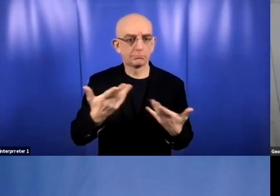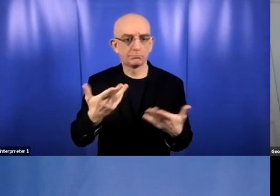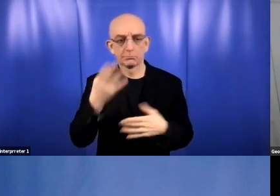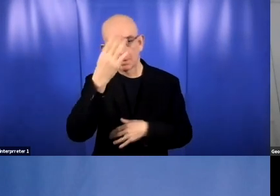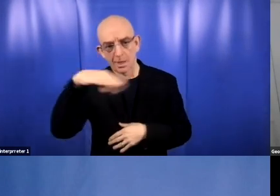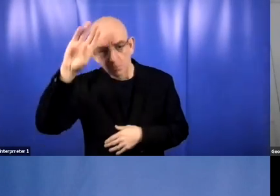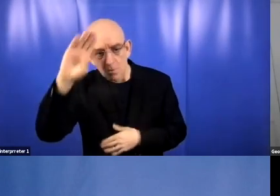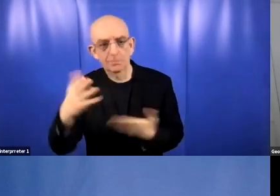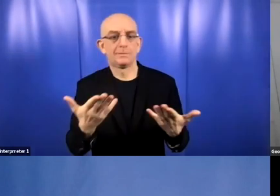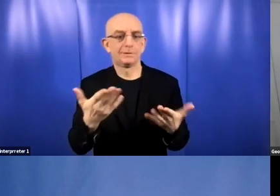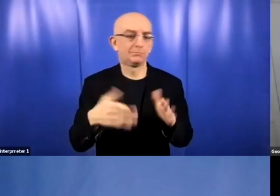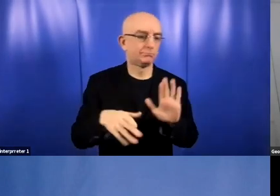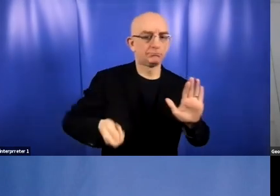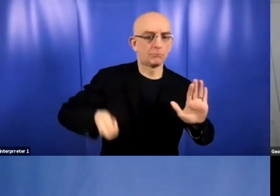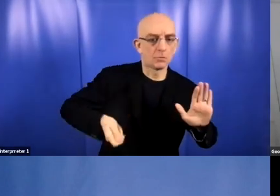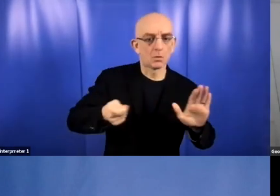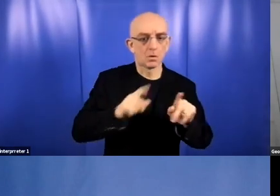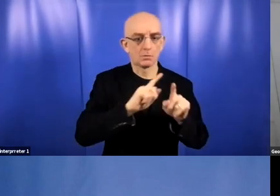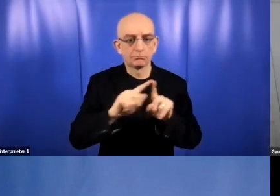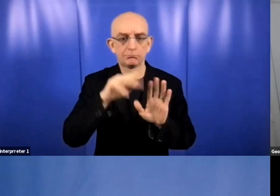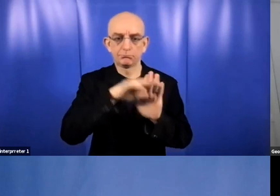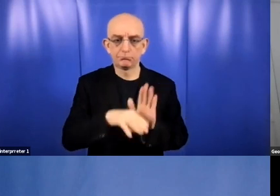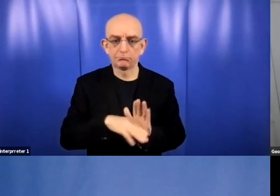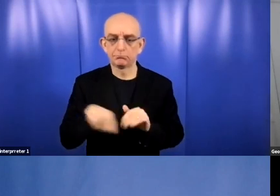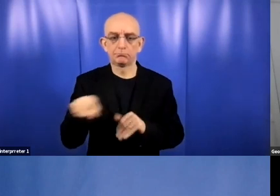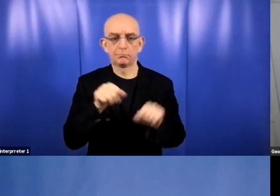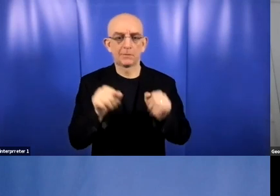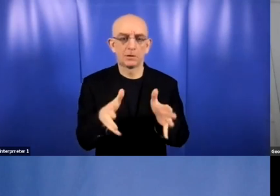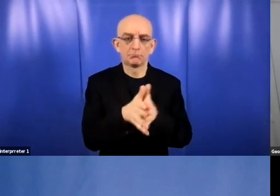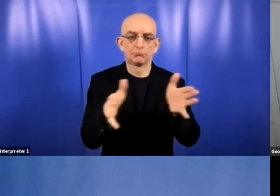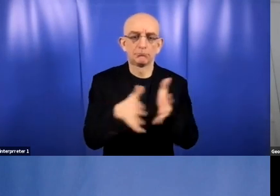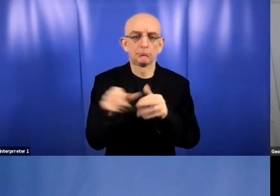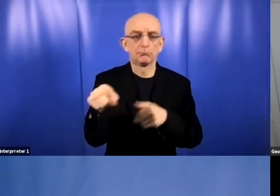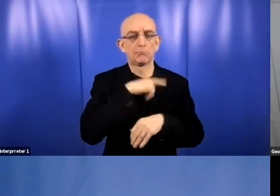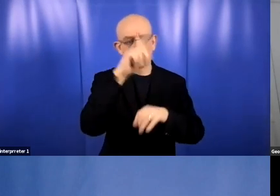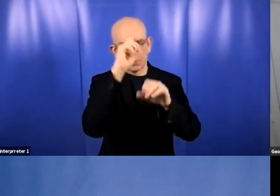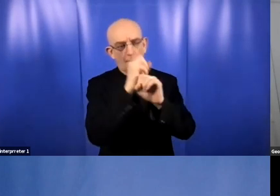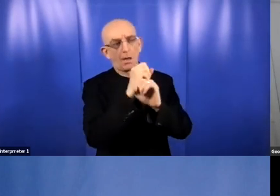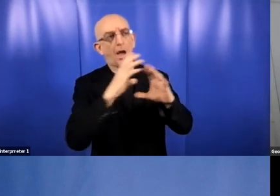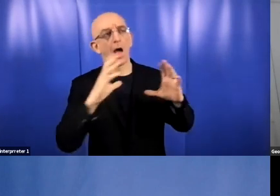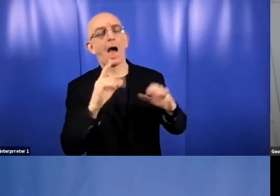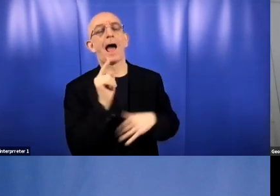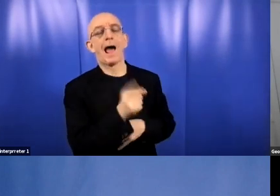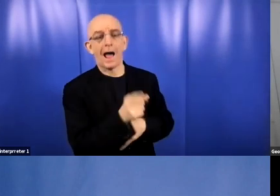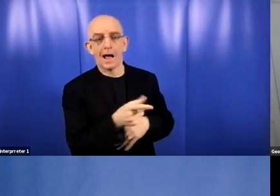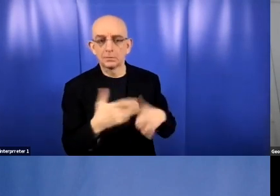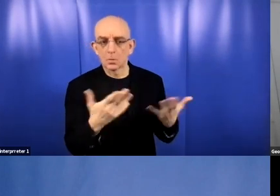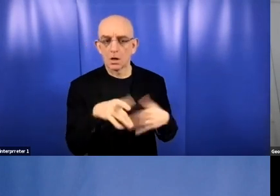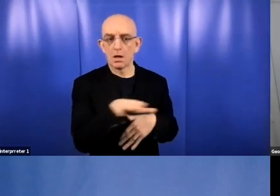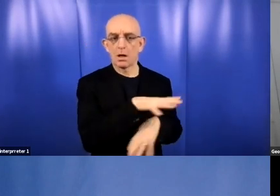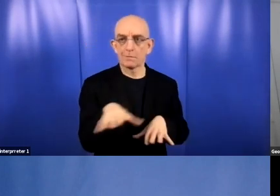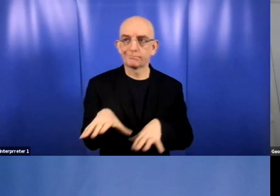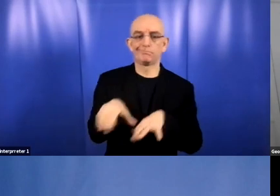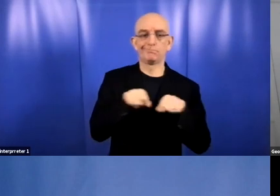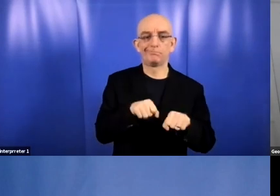displaced communities as well. Jeff, just as we need different research backgrounds to give us that holistic